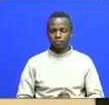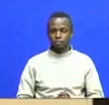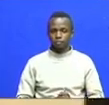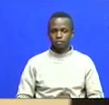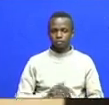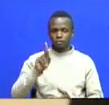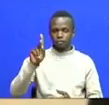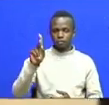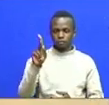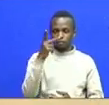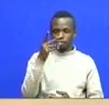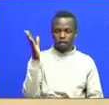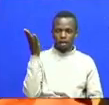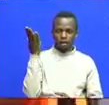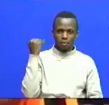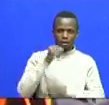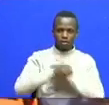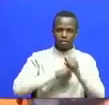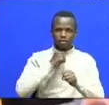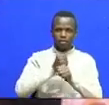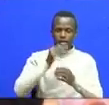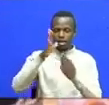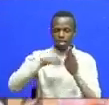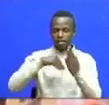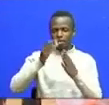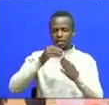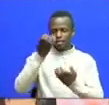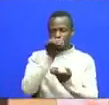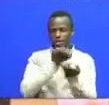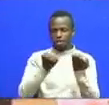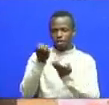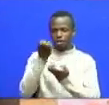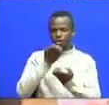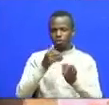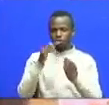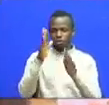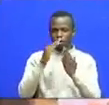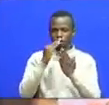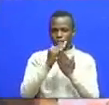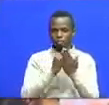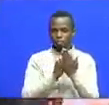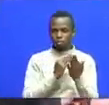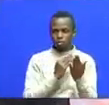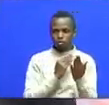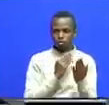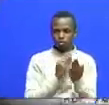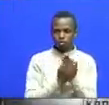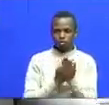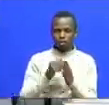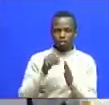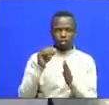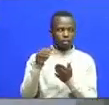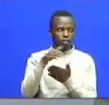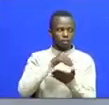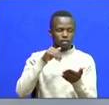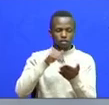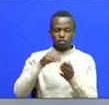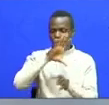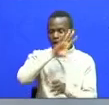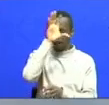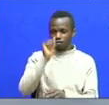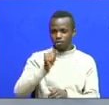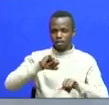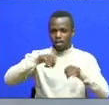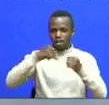Kenya has in the past decade been shedding the scales of the economic giant it once was in East and Central Africa, with new